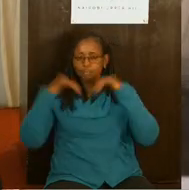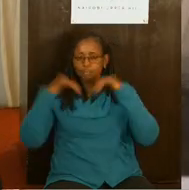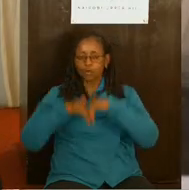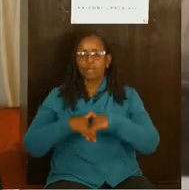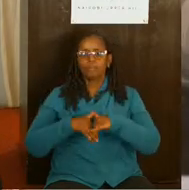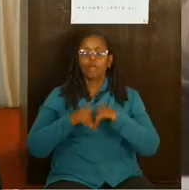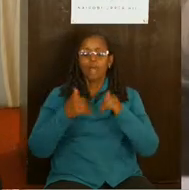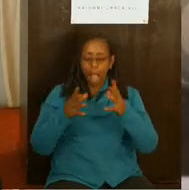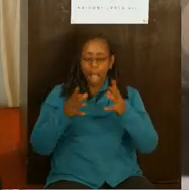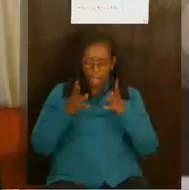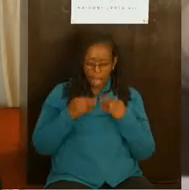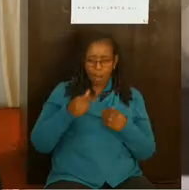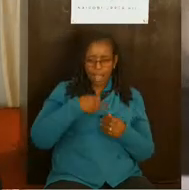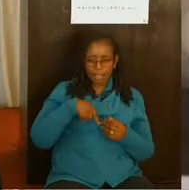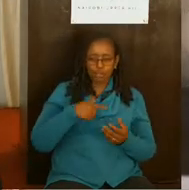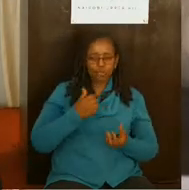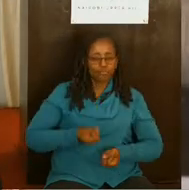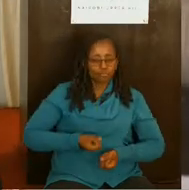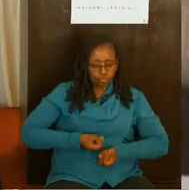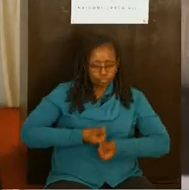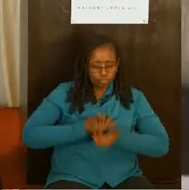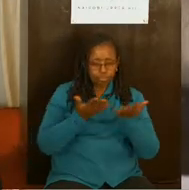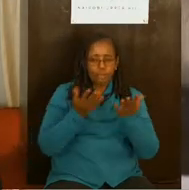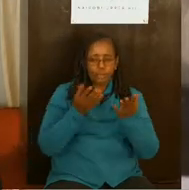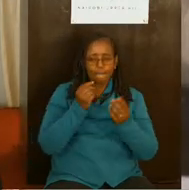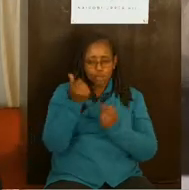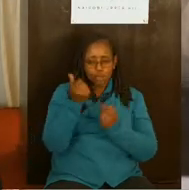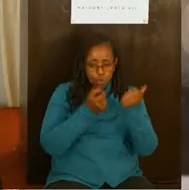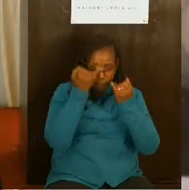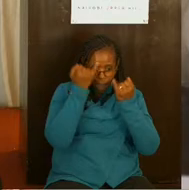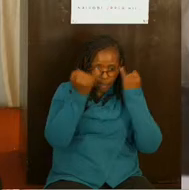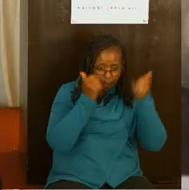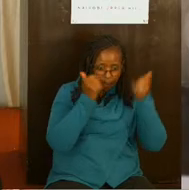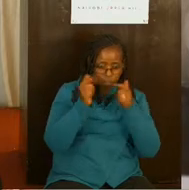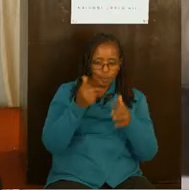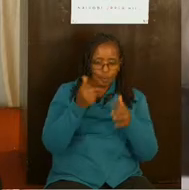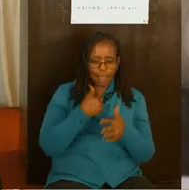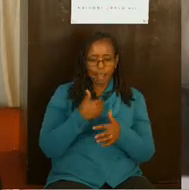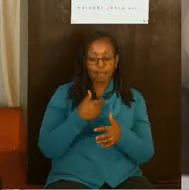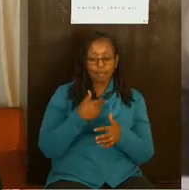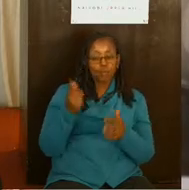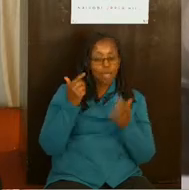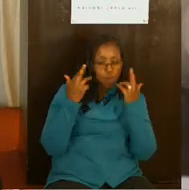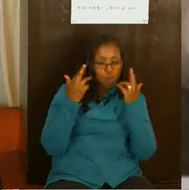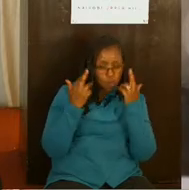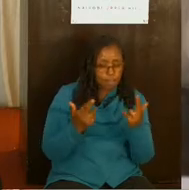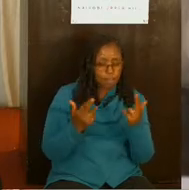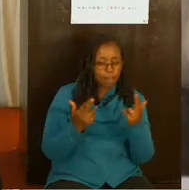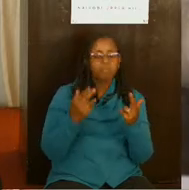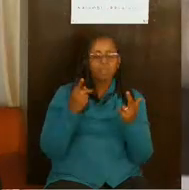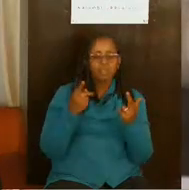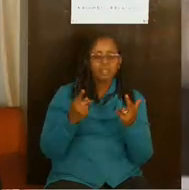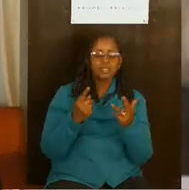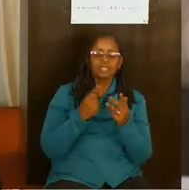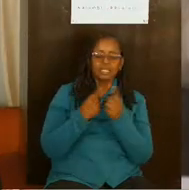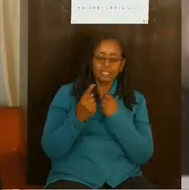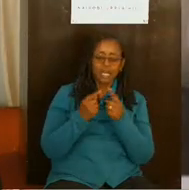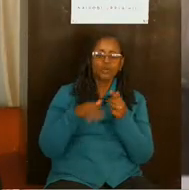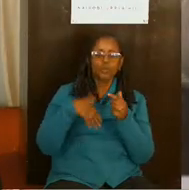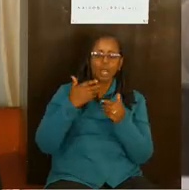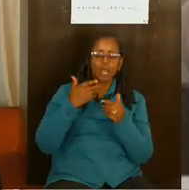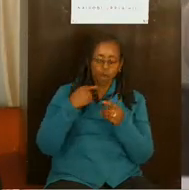for allowing us to share the few ideas that you have we have but we hope that this conversation will continue